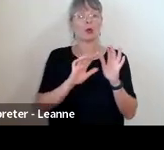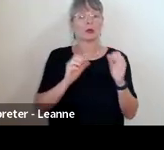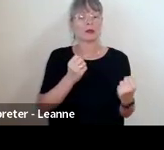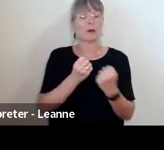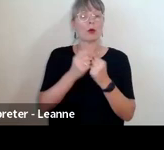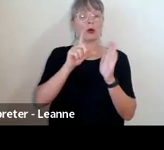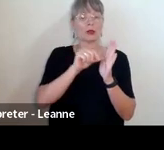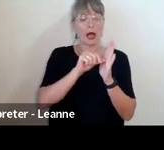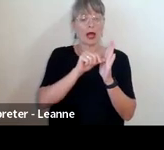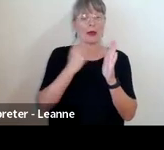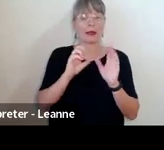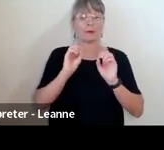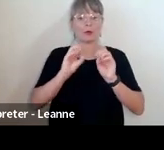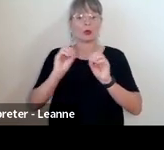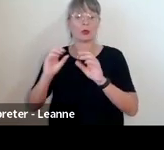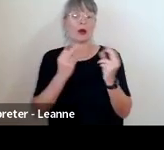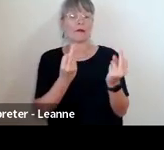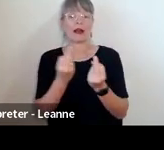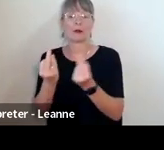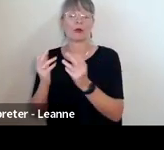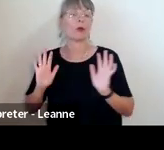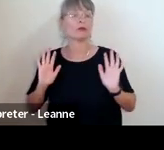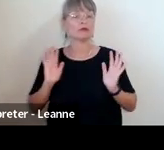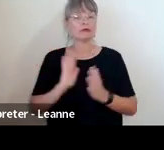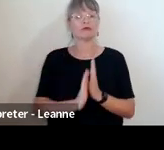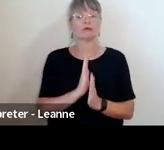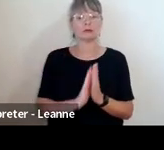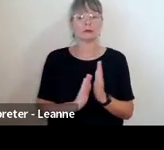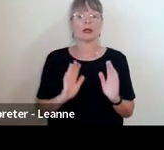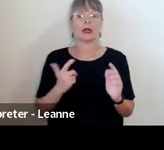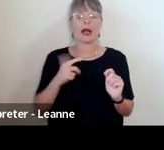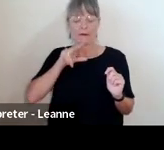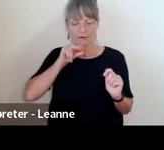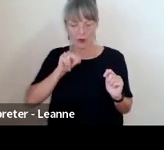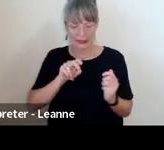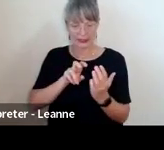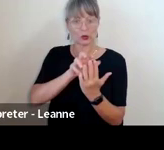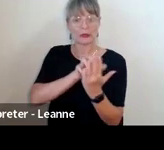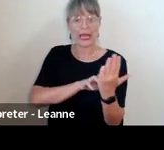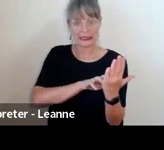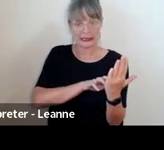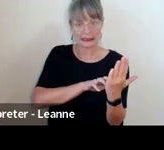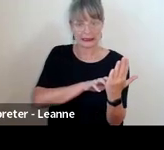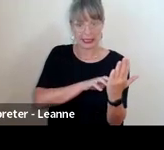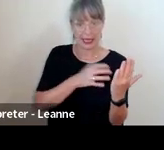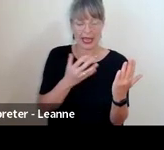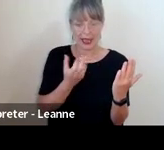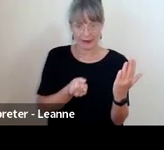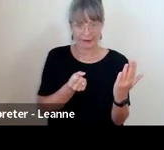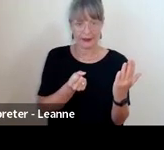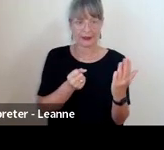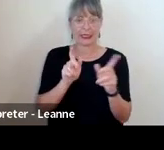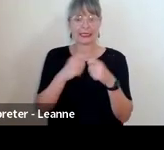and the work is done for you. Other features include voice-to-text progress notes, a newsfeed, team profiles,